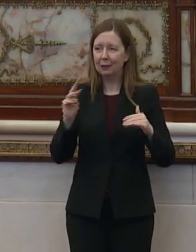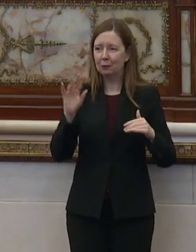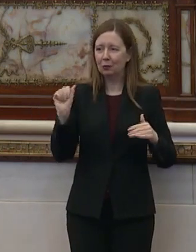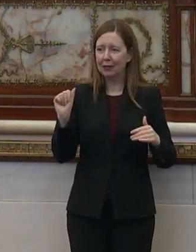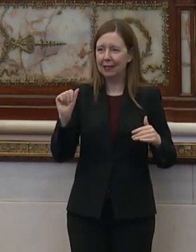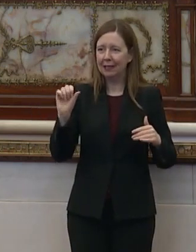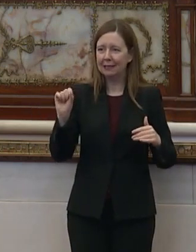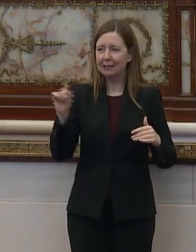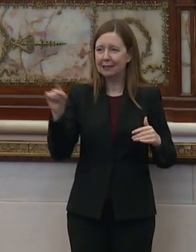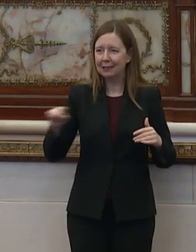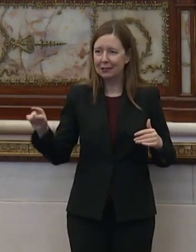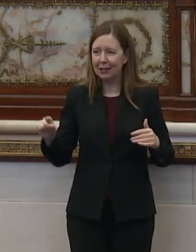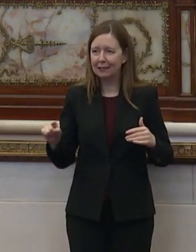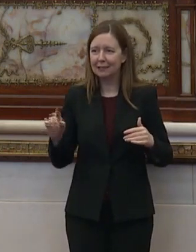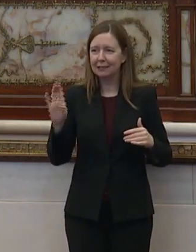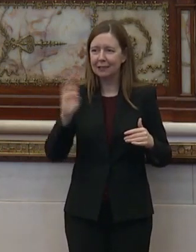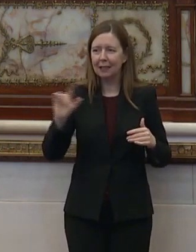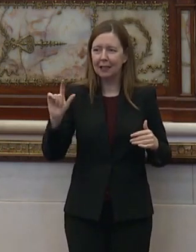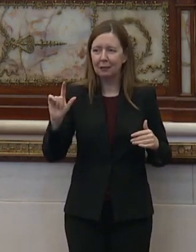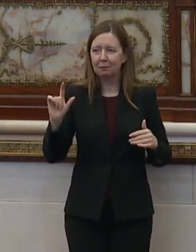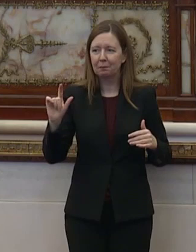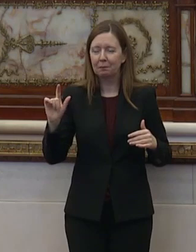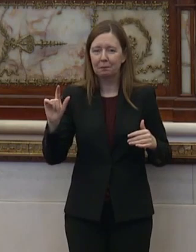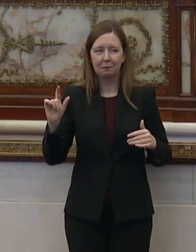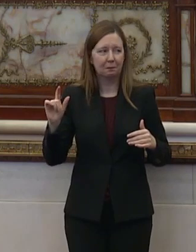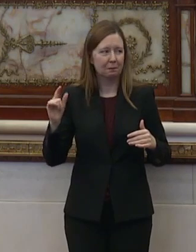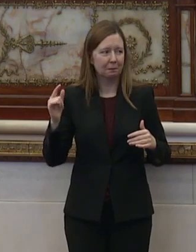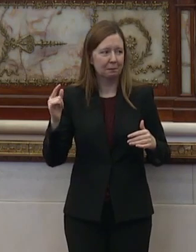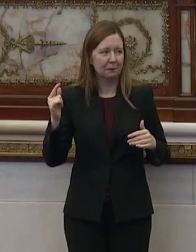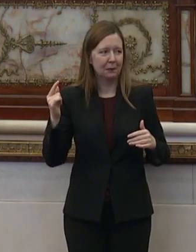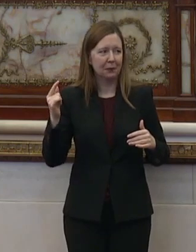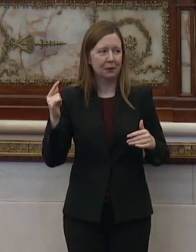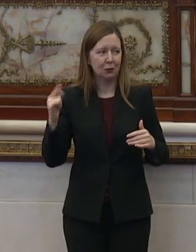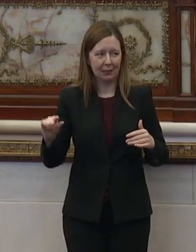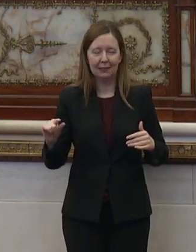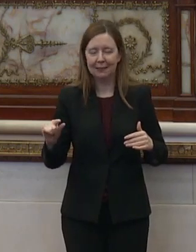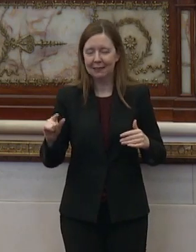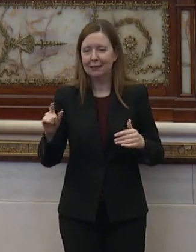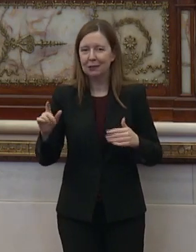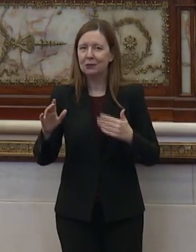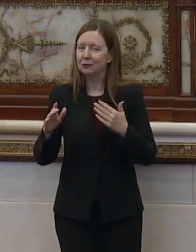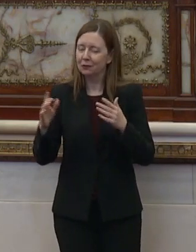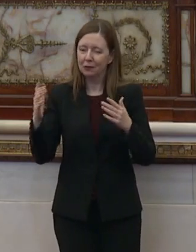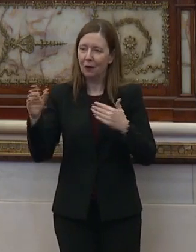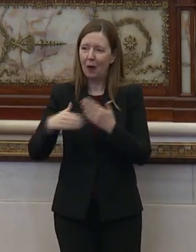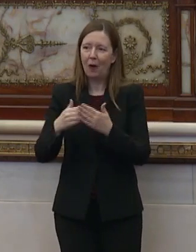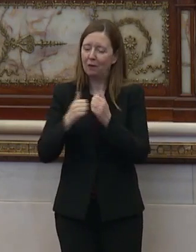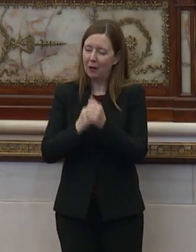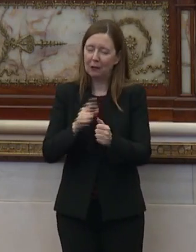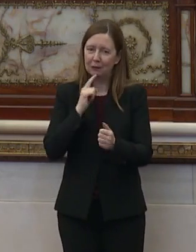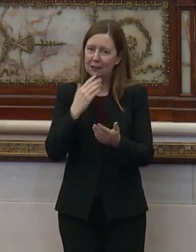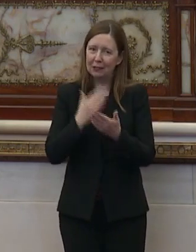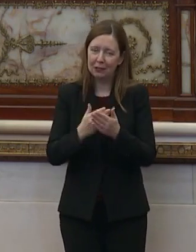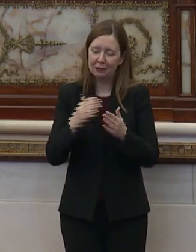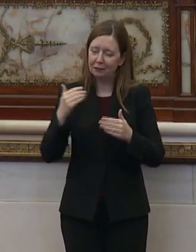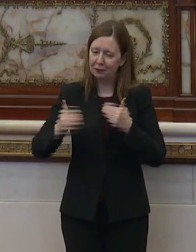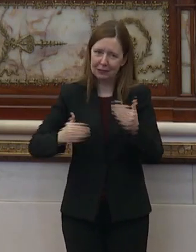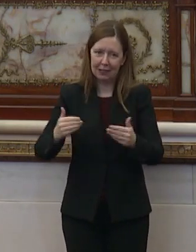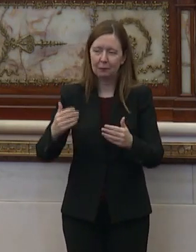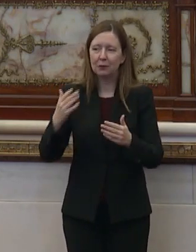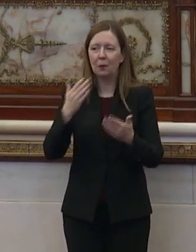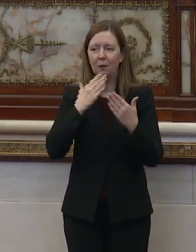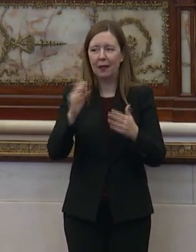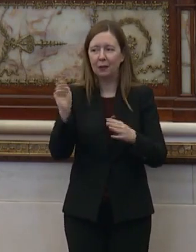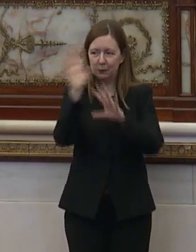Maria Sanchez and Bill Green. So y'all following in some really good footsteps. Thank you, Mr. President.